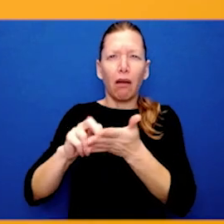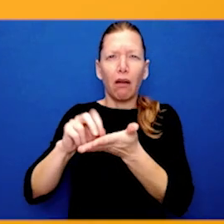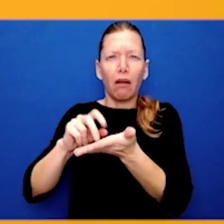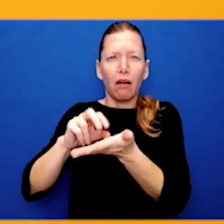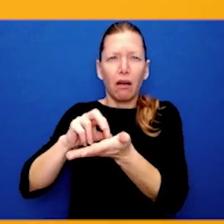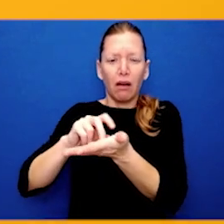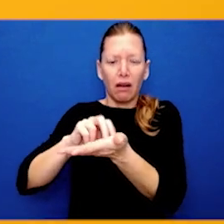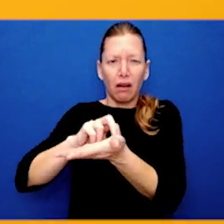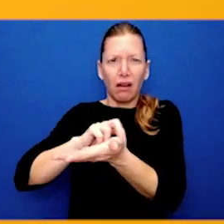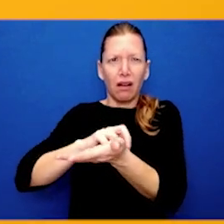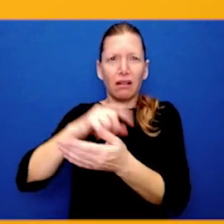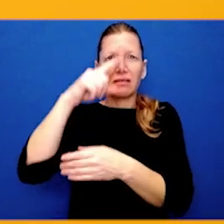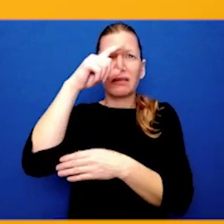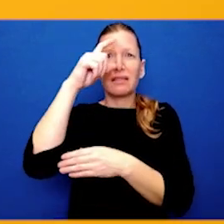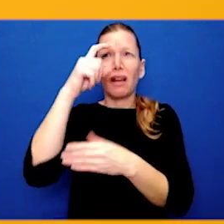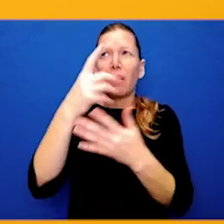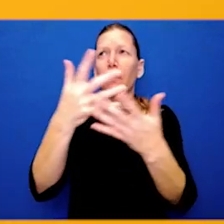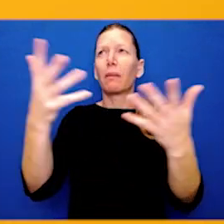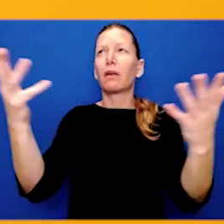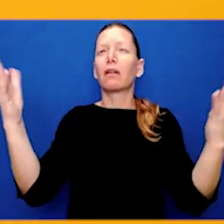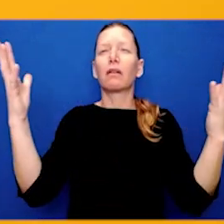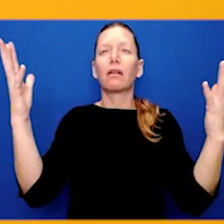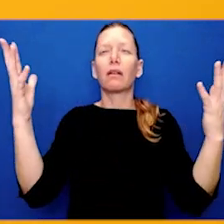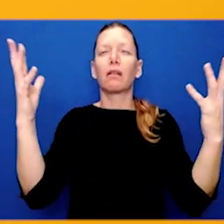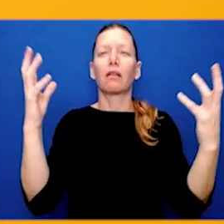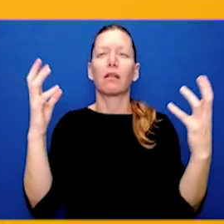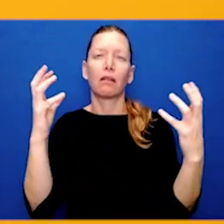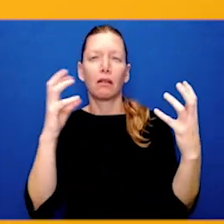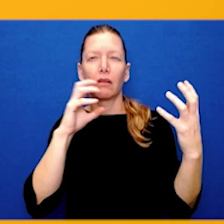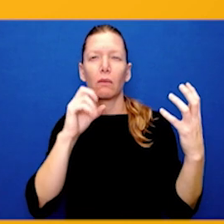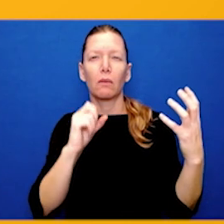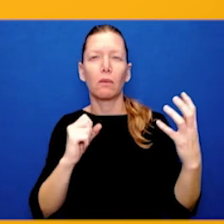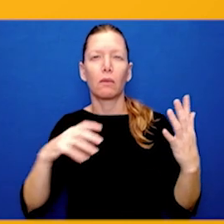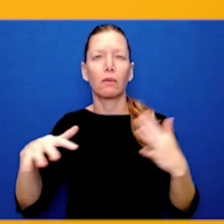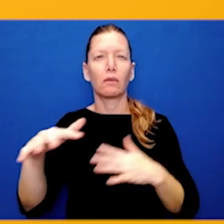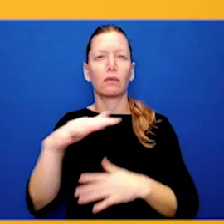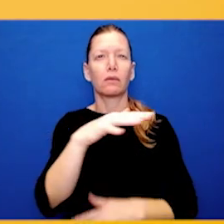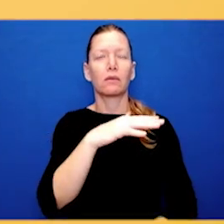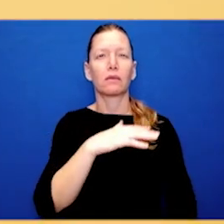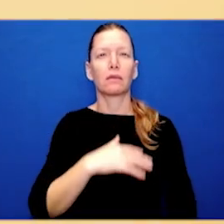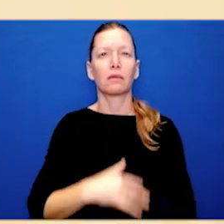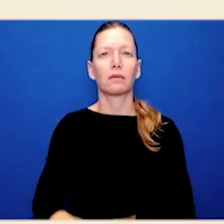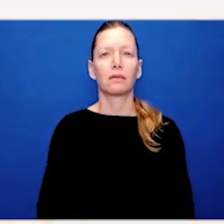my wrist, summer growing old around us.